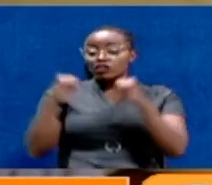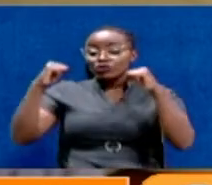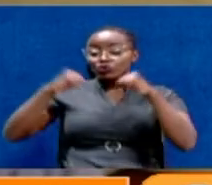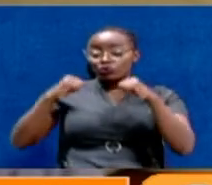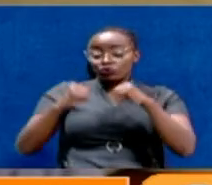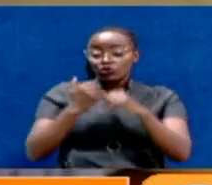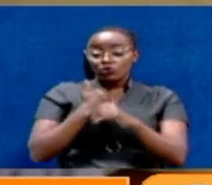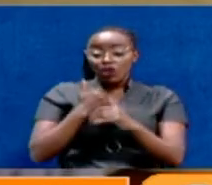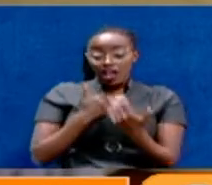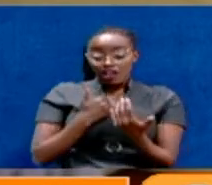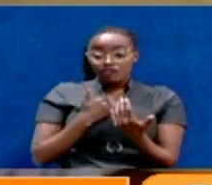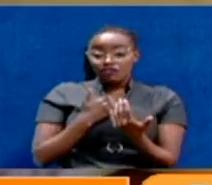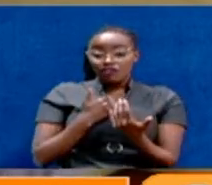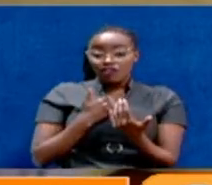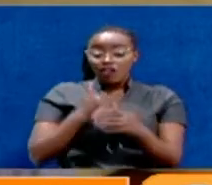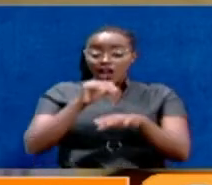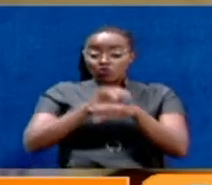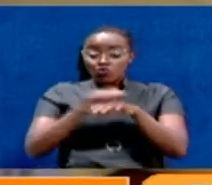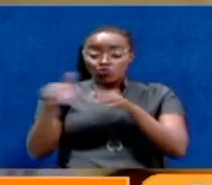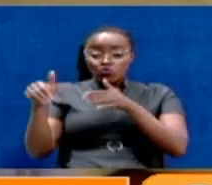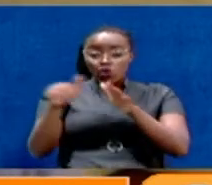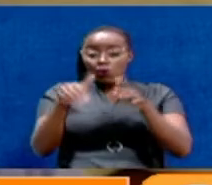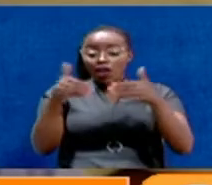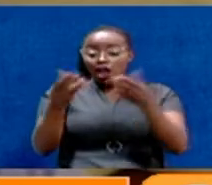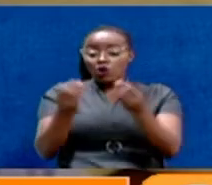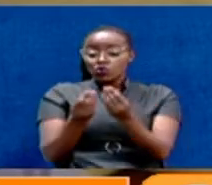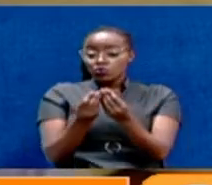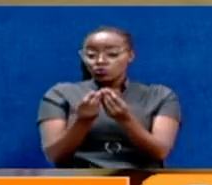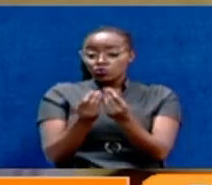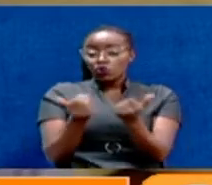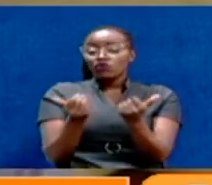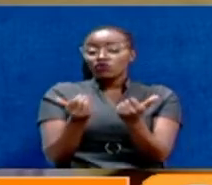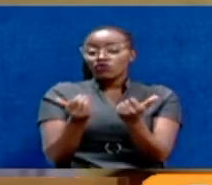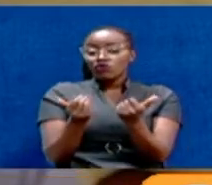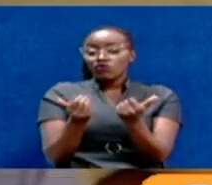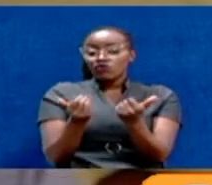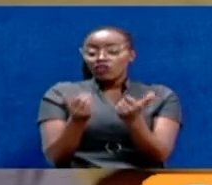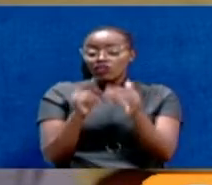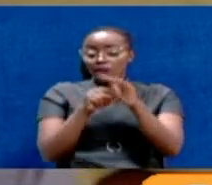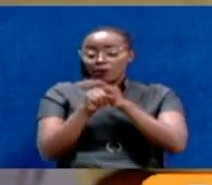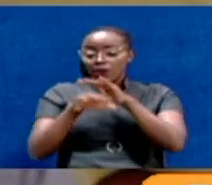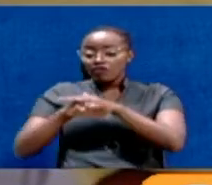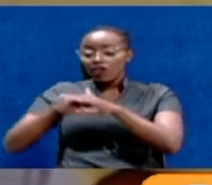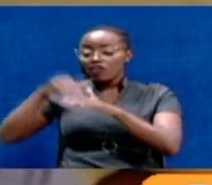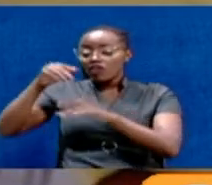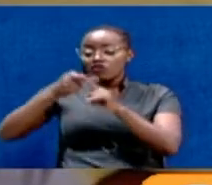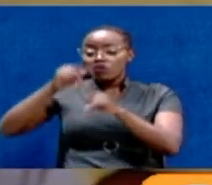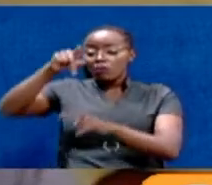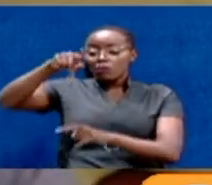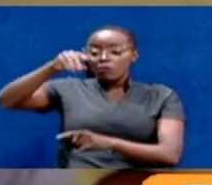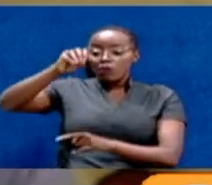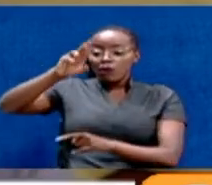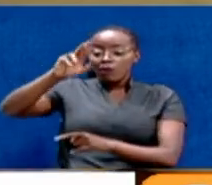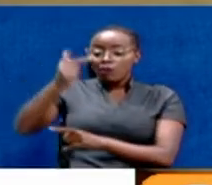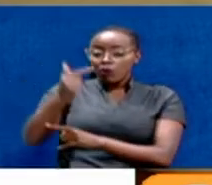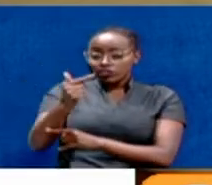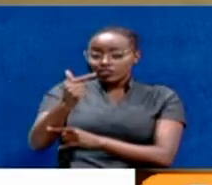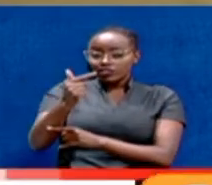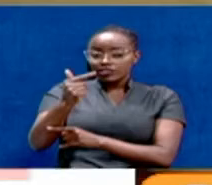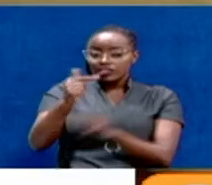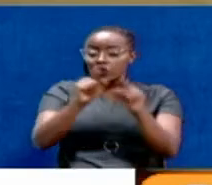to come up at a reasonable way of handling their entry and exit from the port. And so